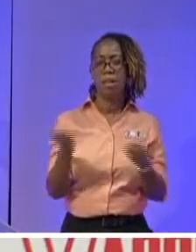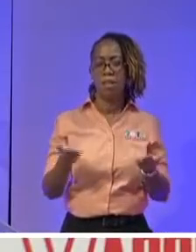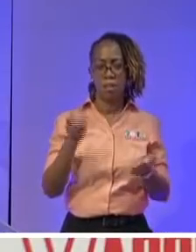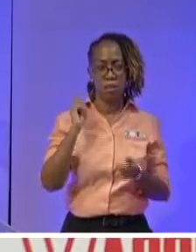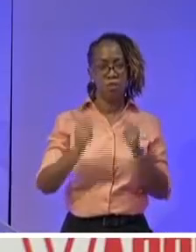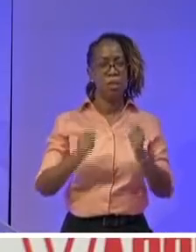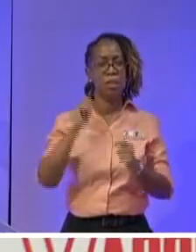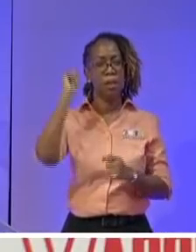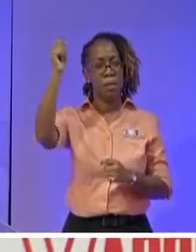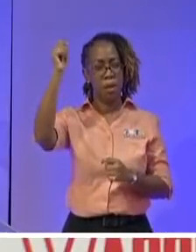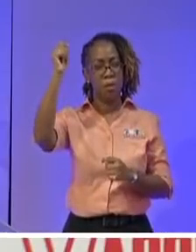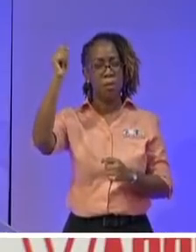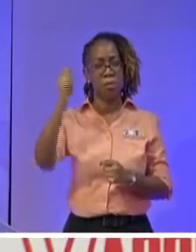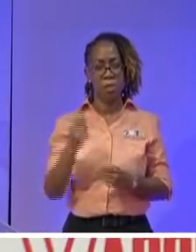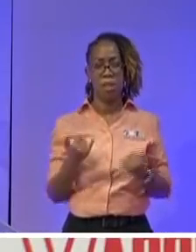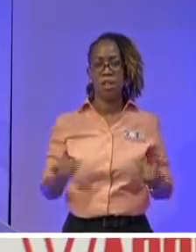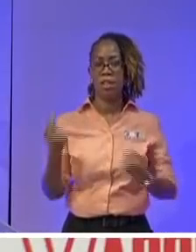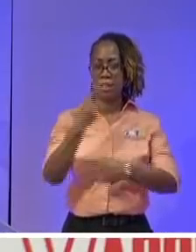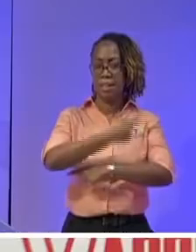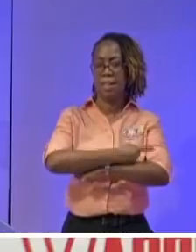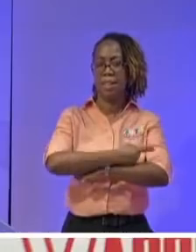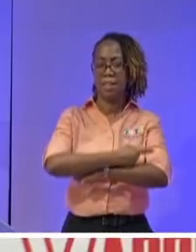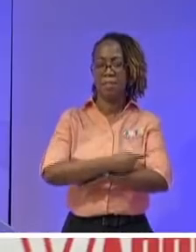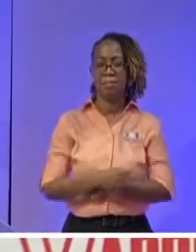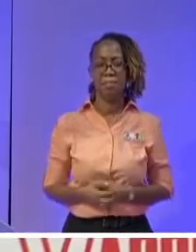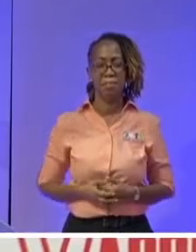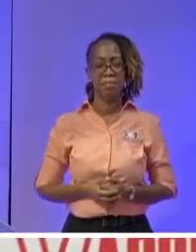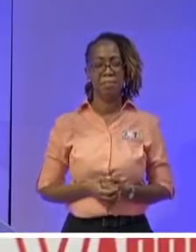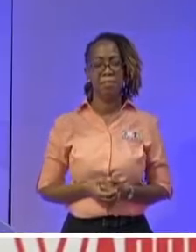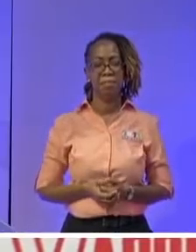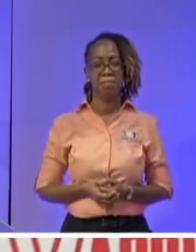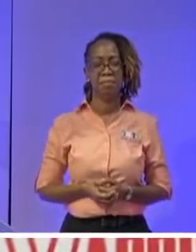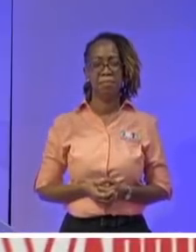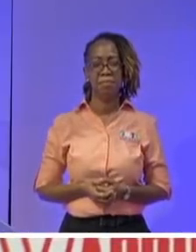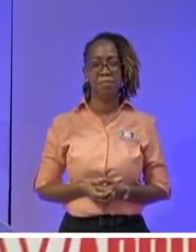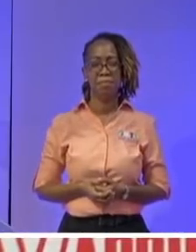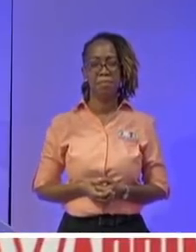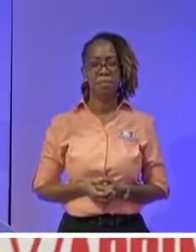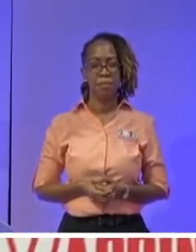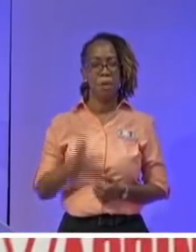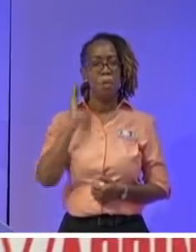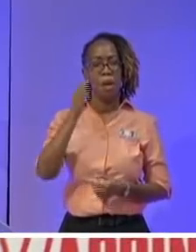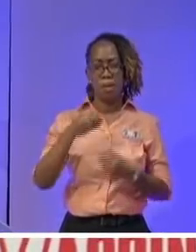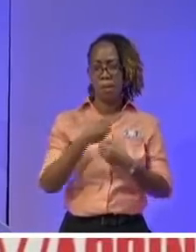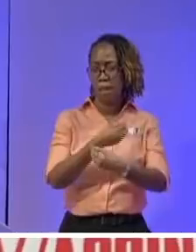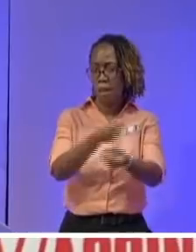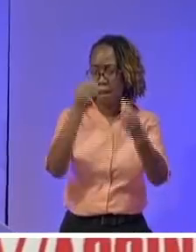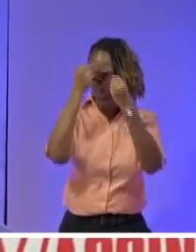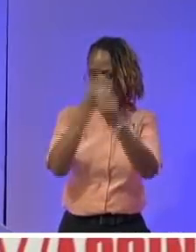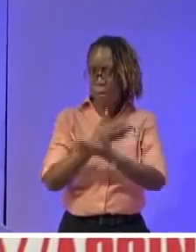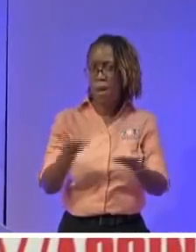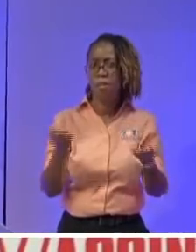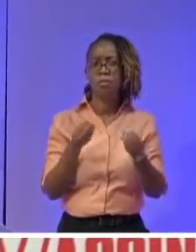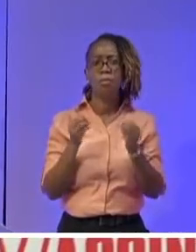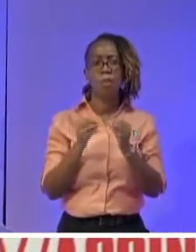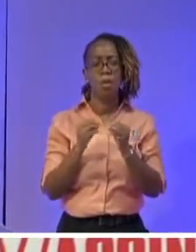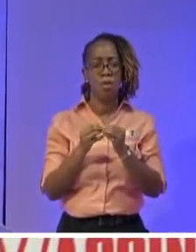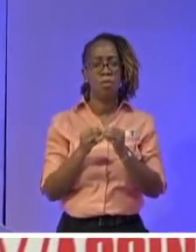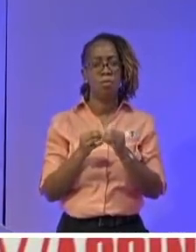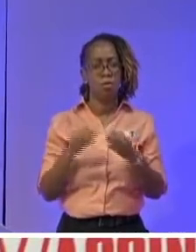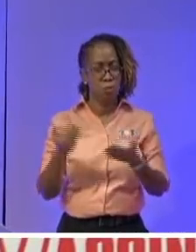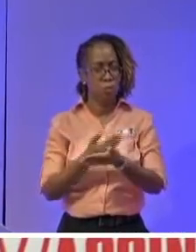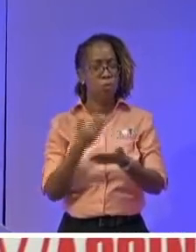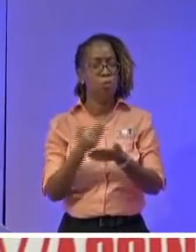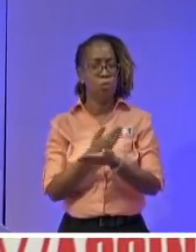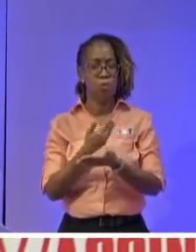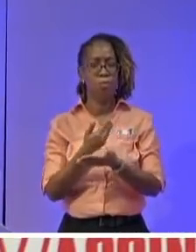Wednesday, 29th December 2021. We will be providing you with the latest update, and we have the